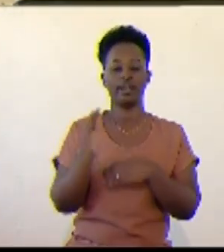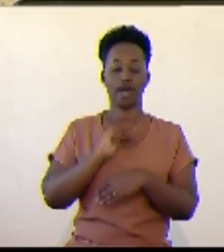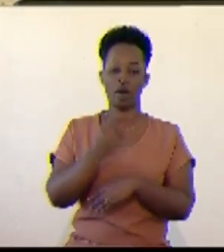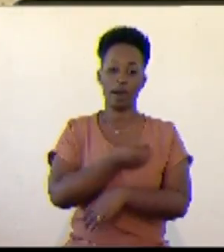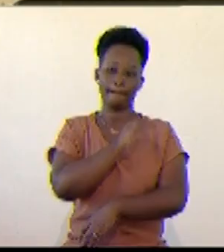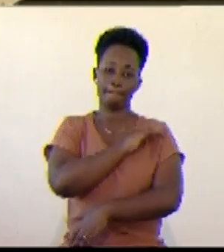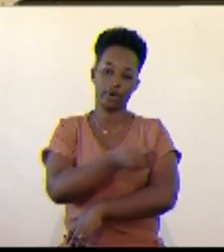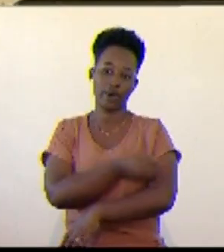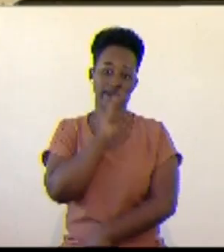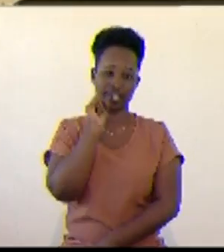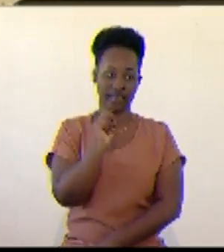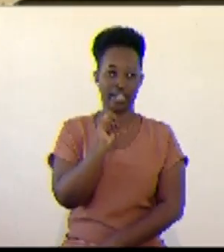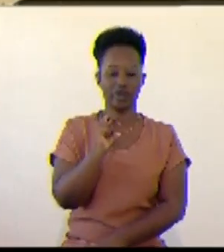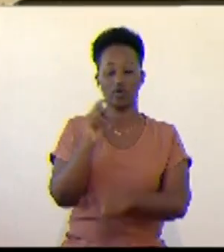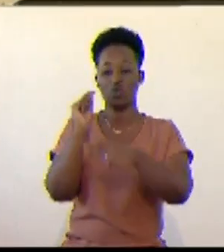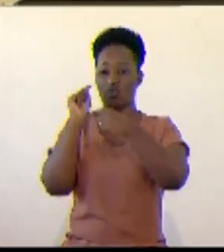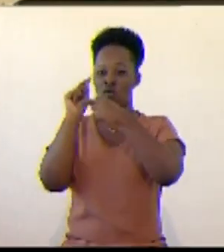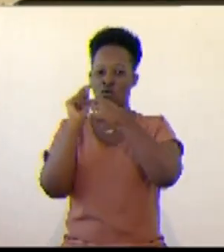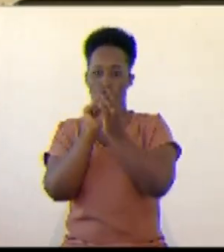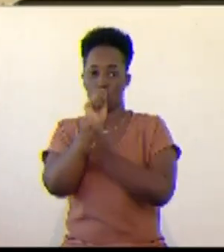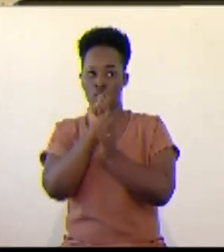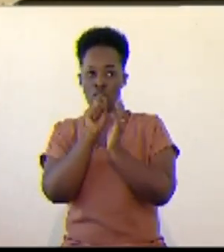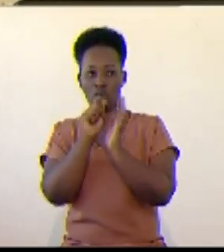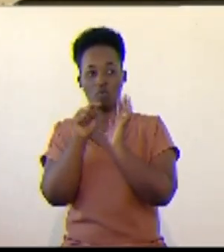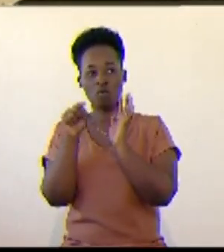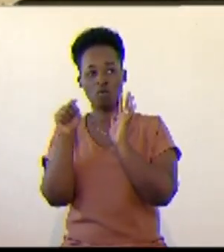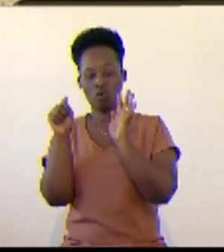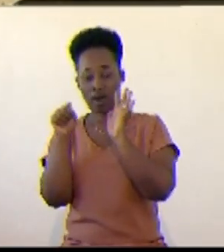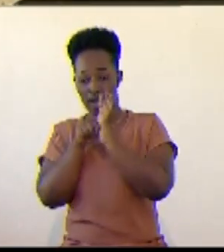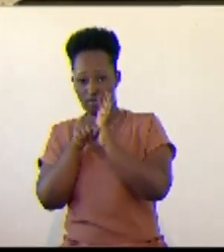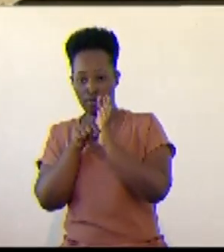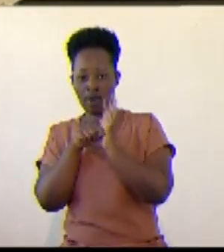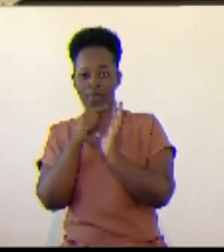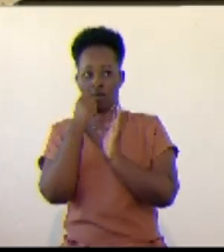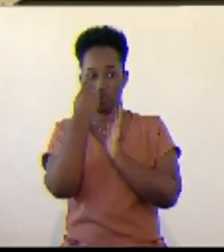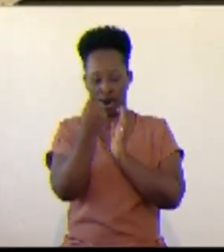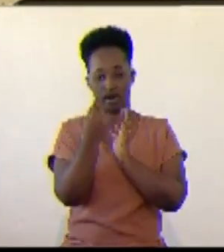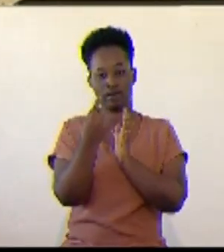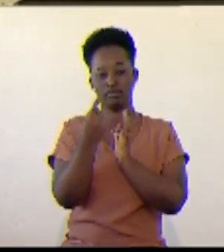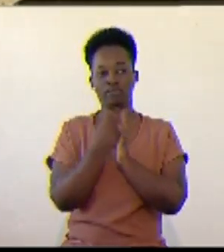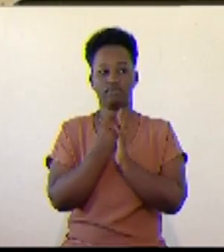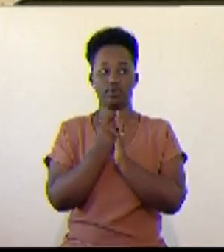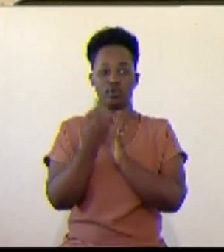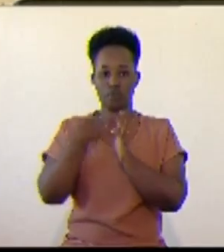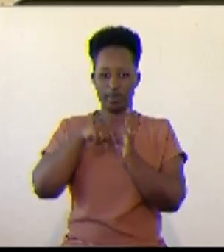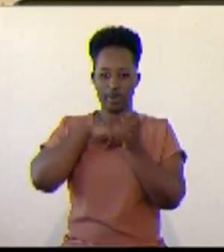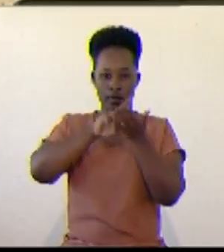power, this n, you subtract 1, you reduce it by 1. So we shall be, we are going to apply